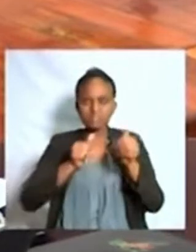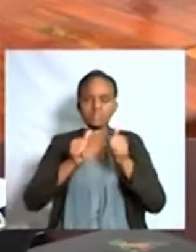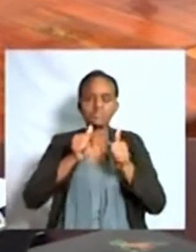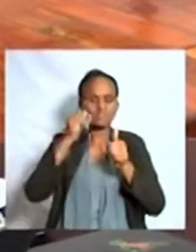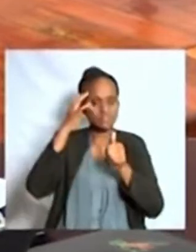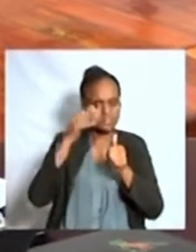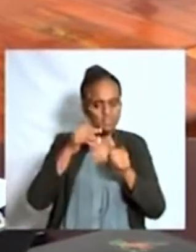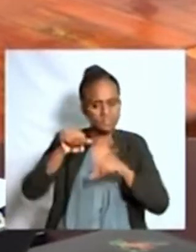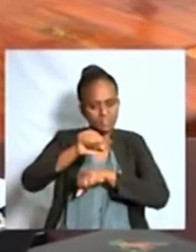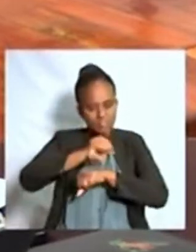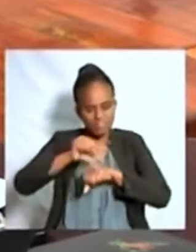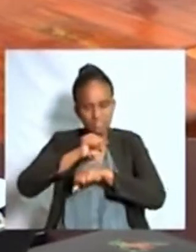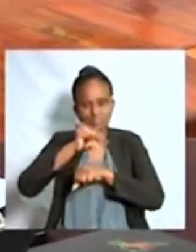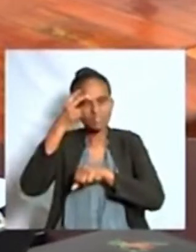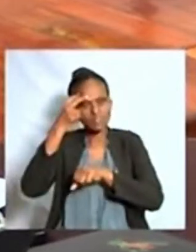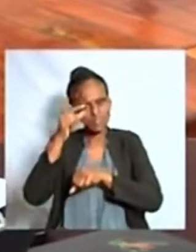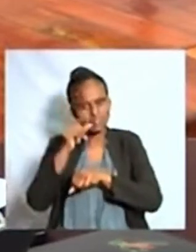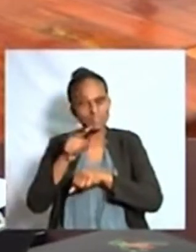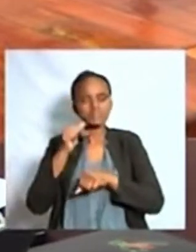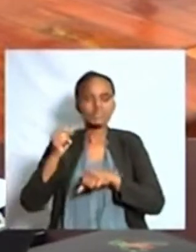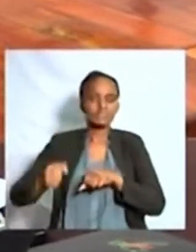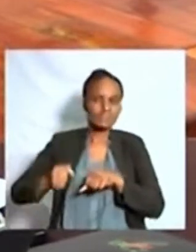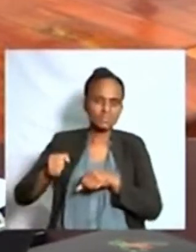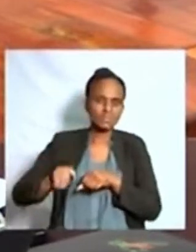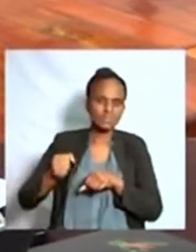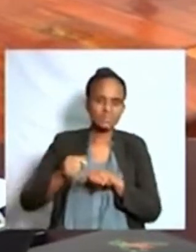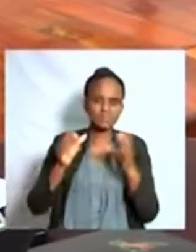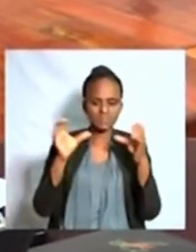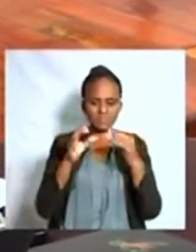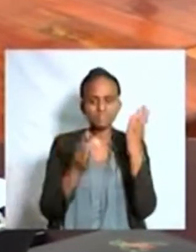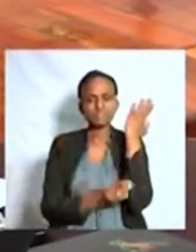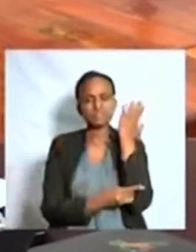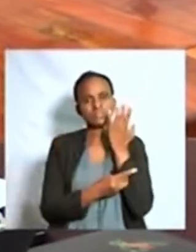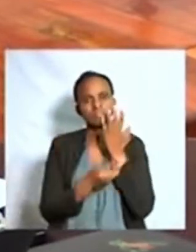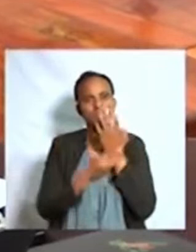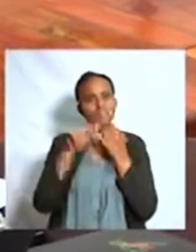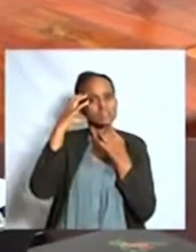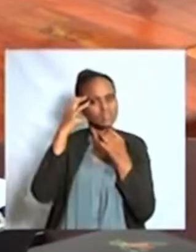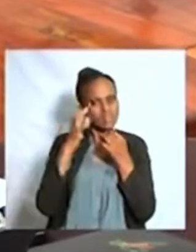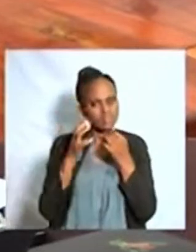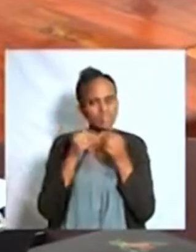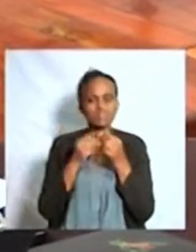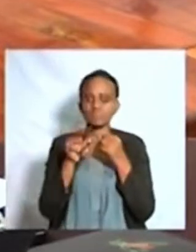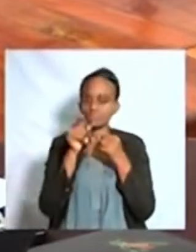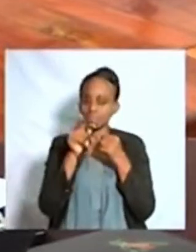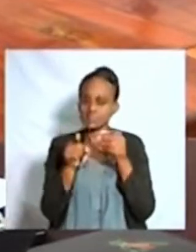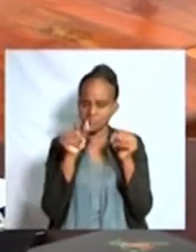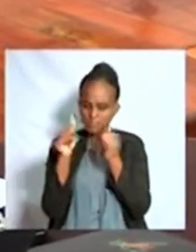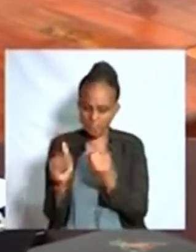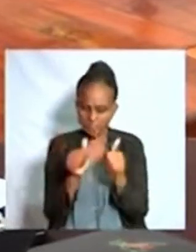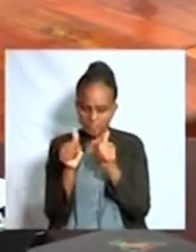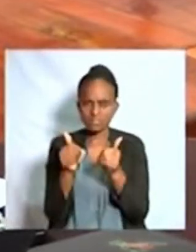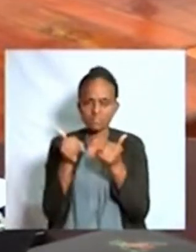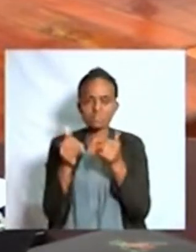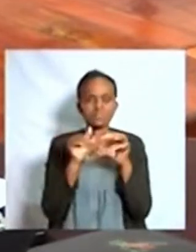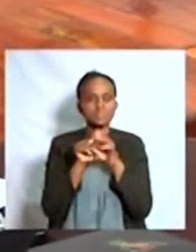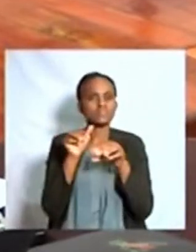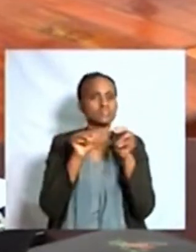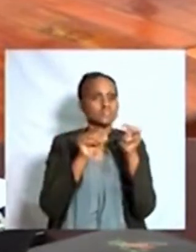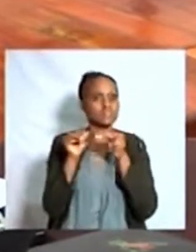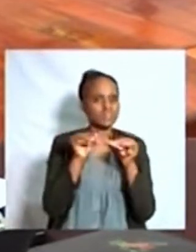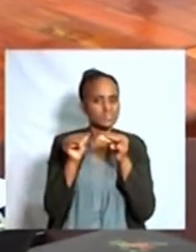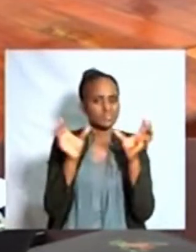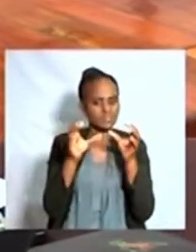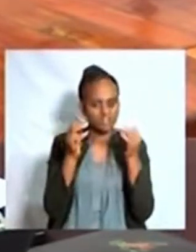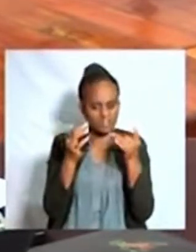Senior Security Officer, Chief Architect, and Chief Community Development Officer. The action taken by management is that the